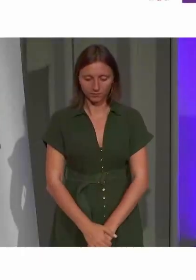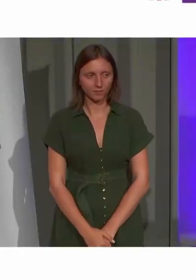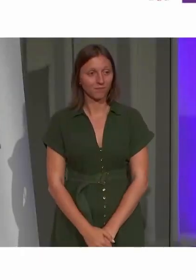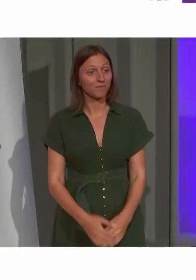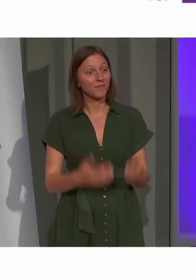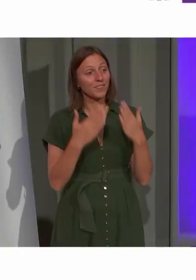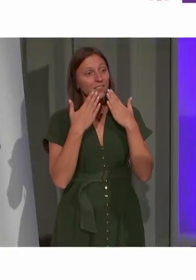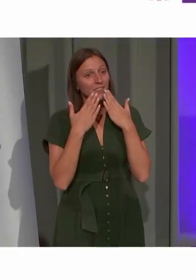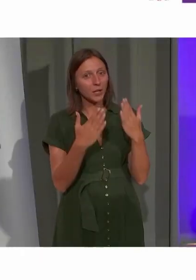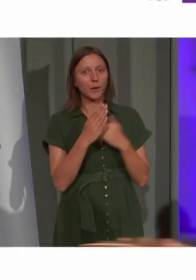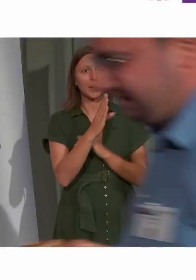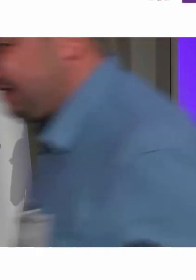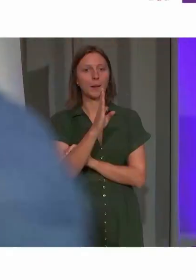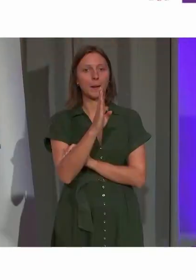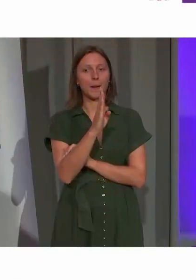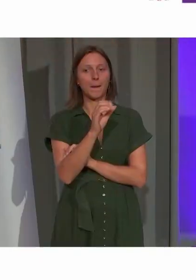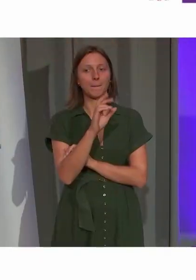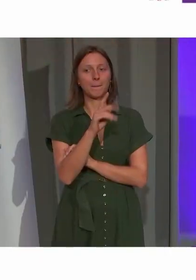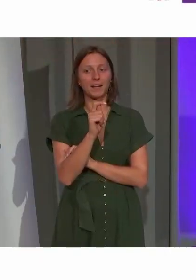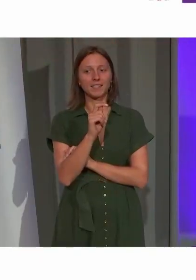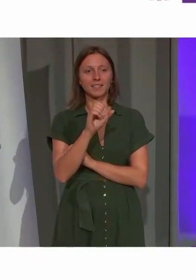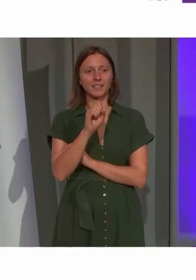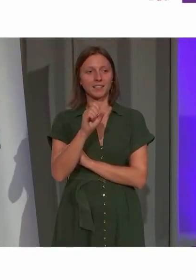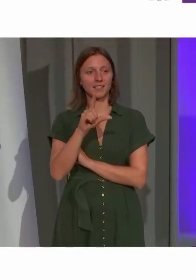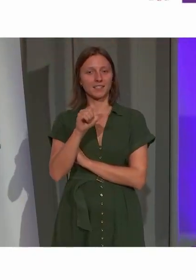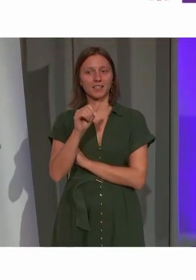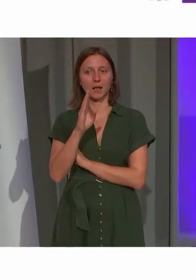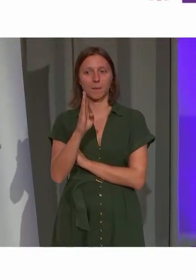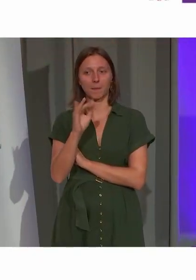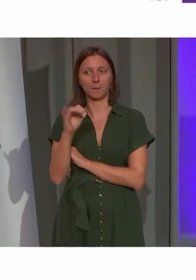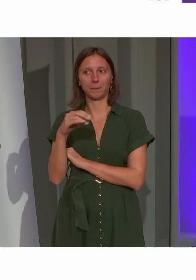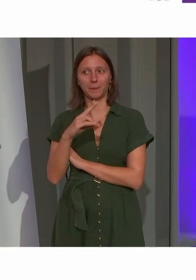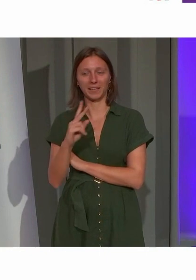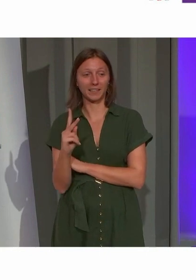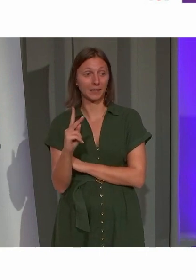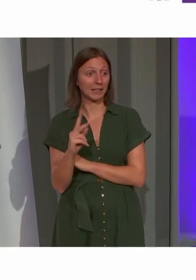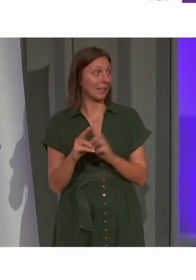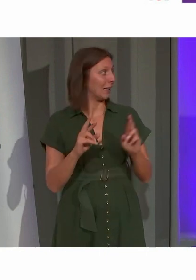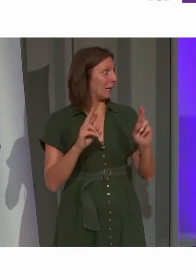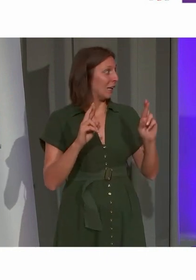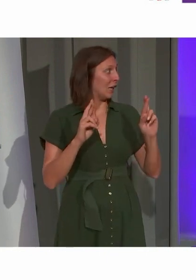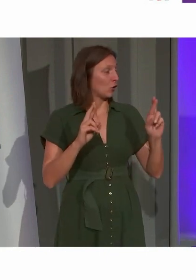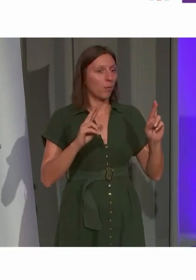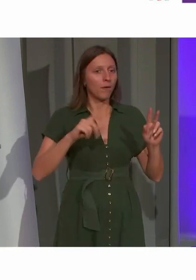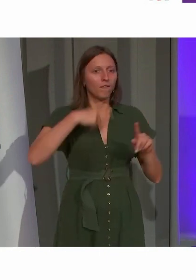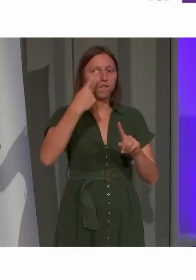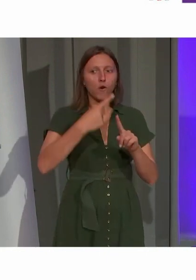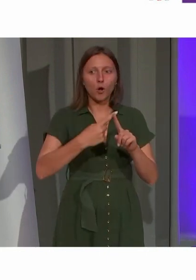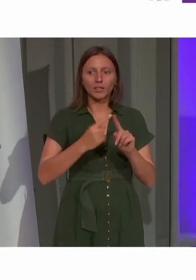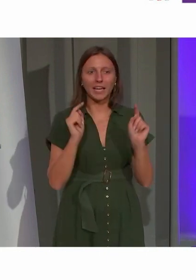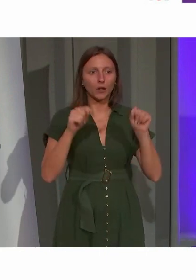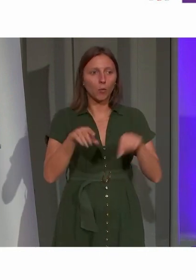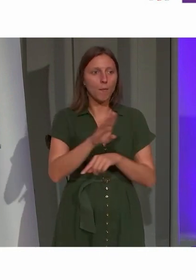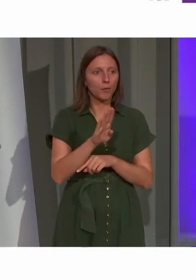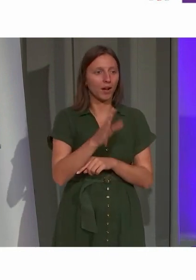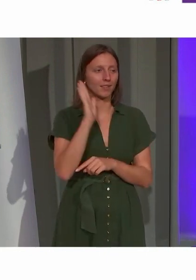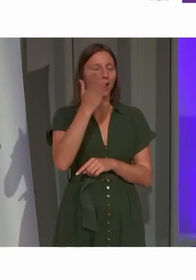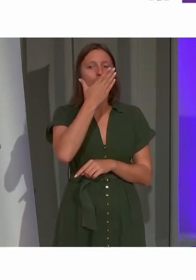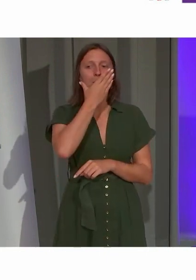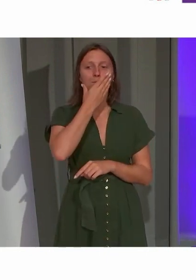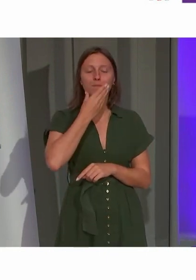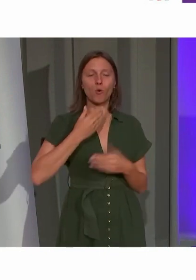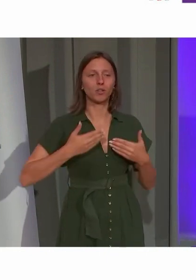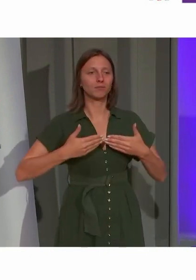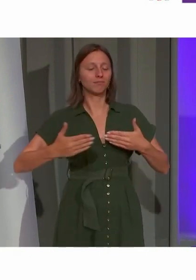Dank u wel. Thank you, Bart Slabbinck. I'm looking forward to pass through the